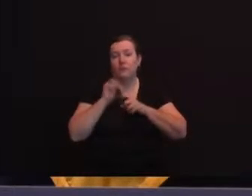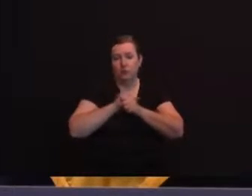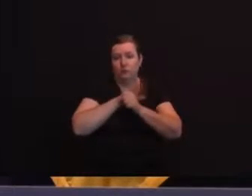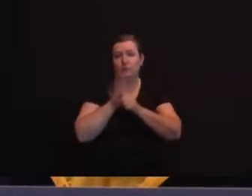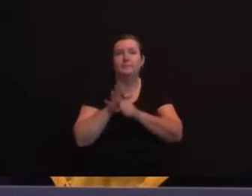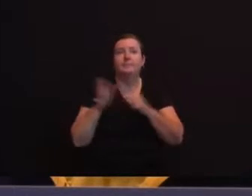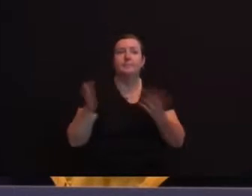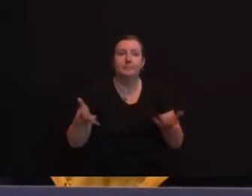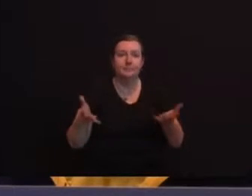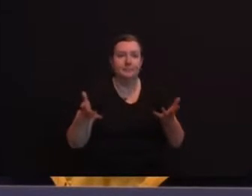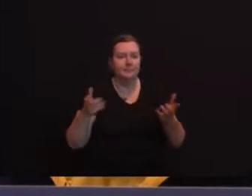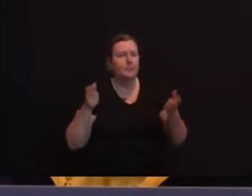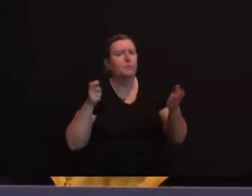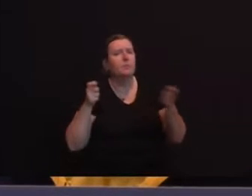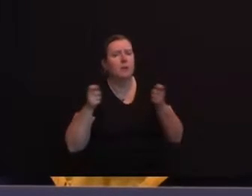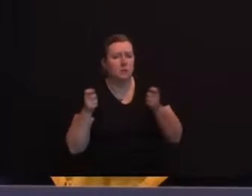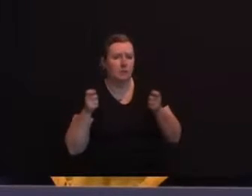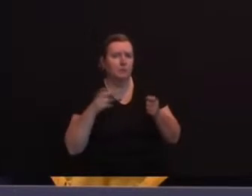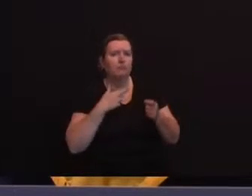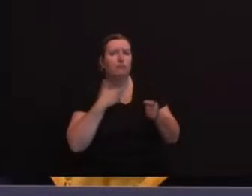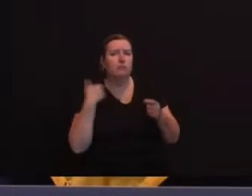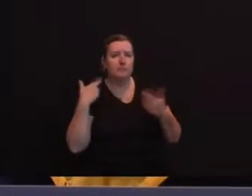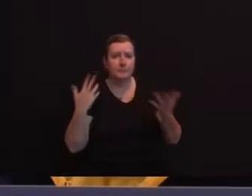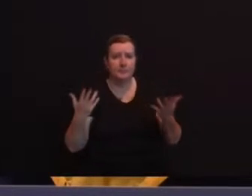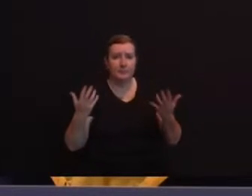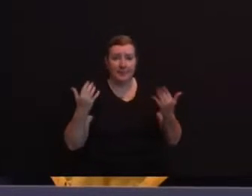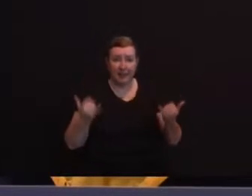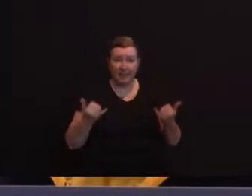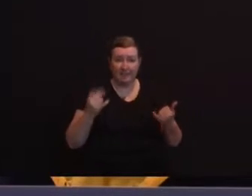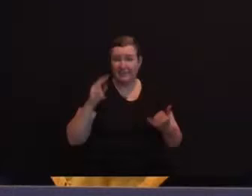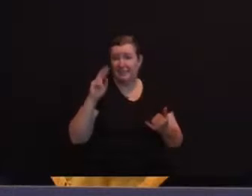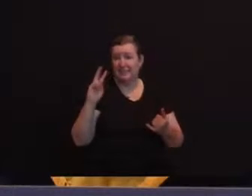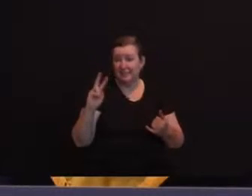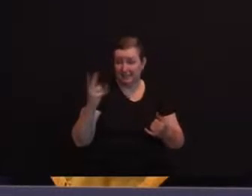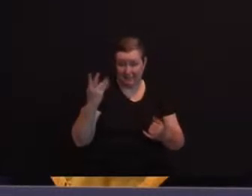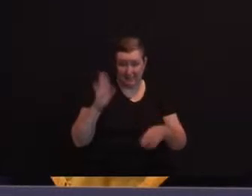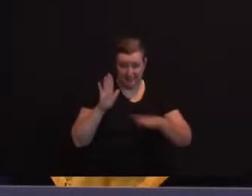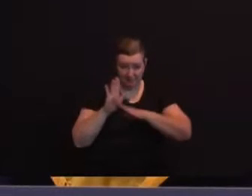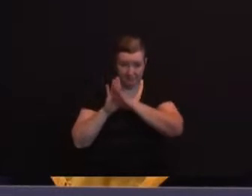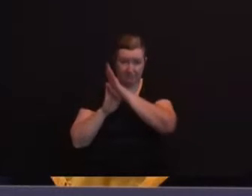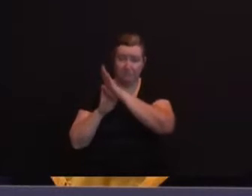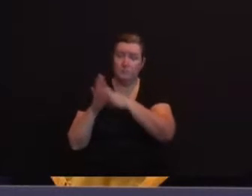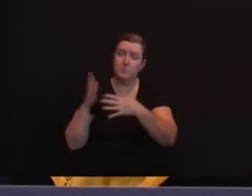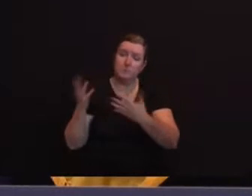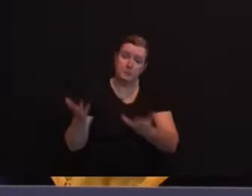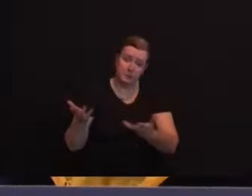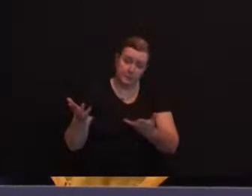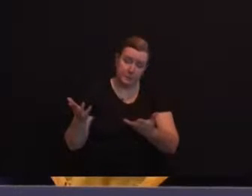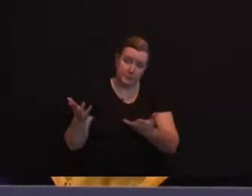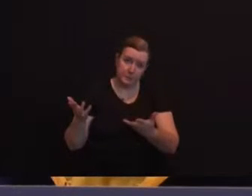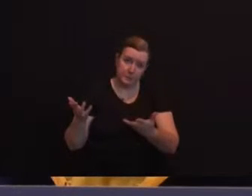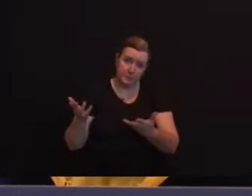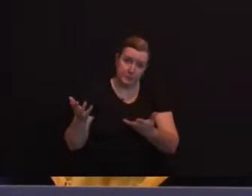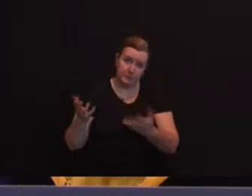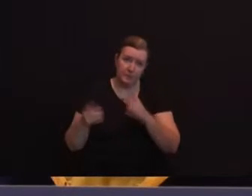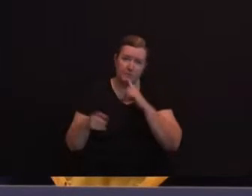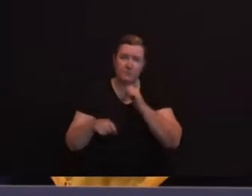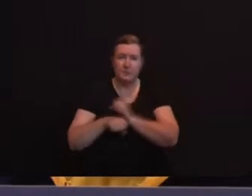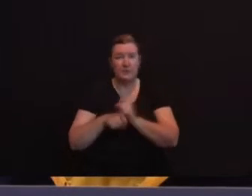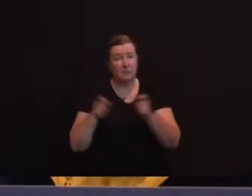risk. This is now in the second wave, as you're saying, Judy, this thing is now well beyond that. And the recovery curve